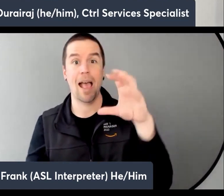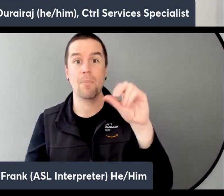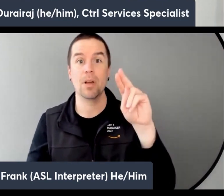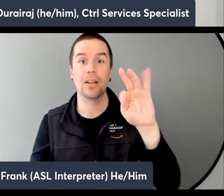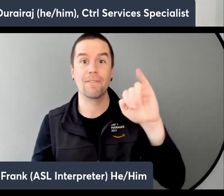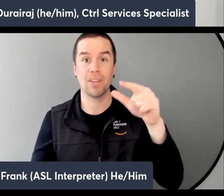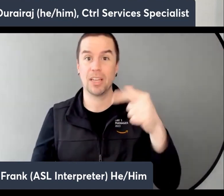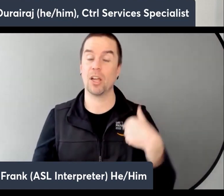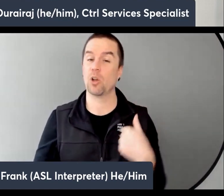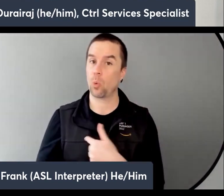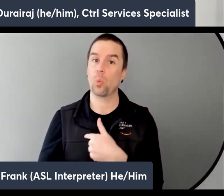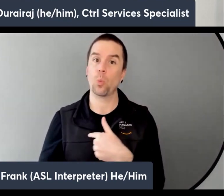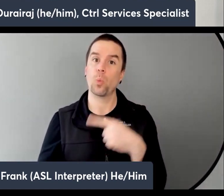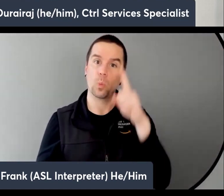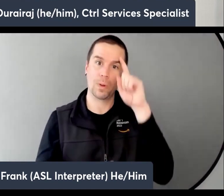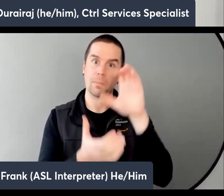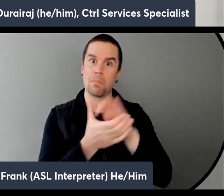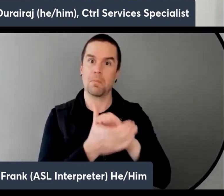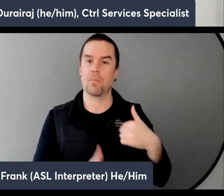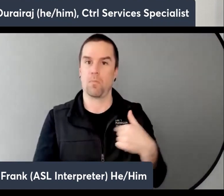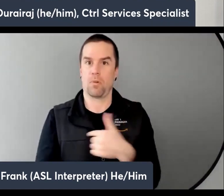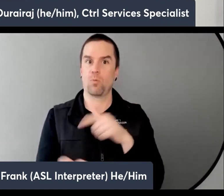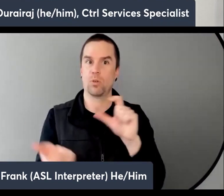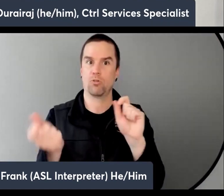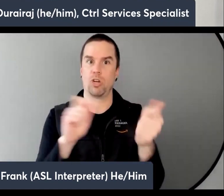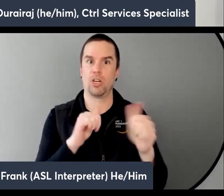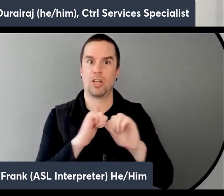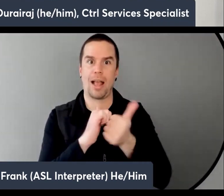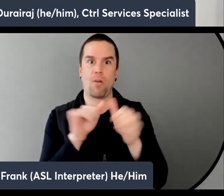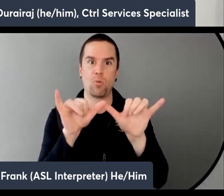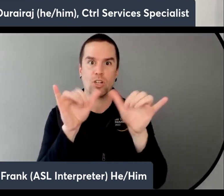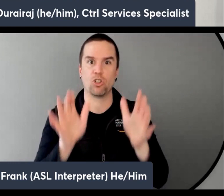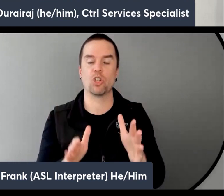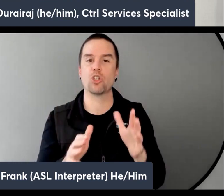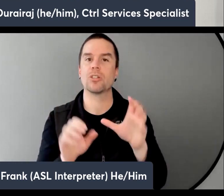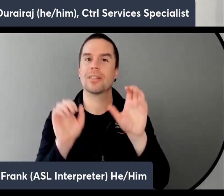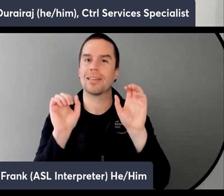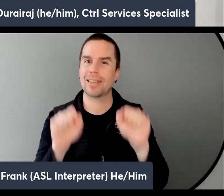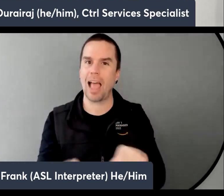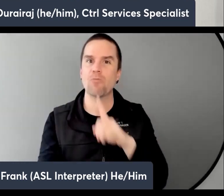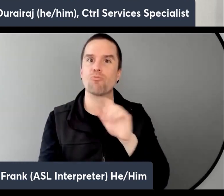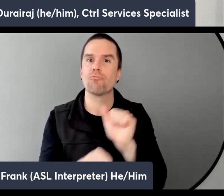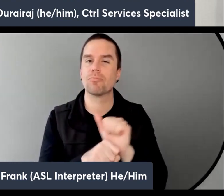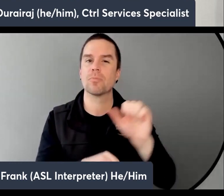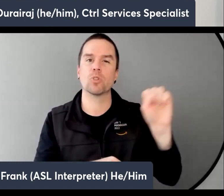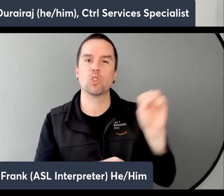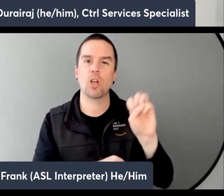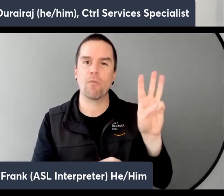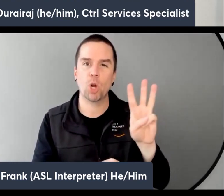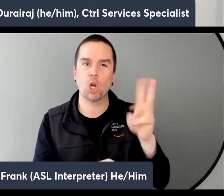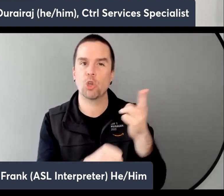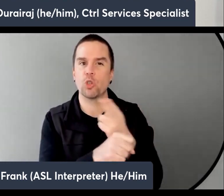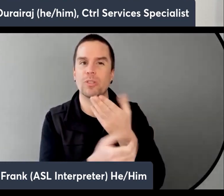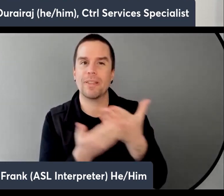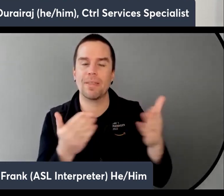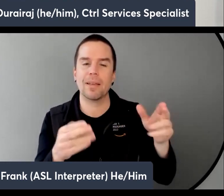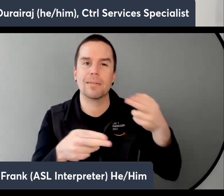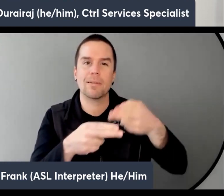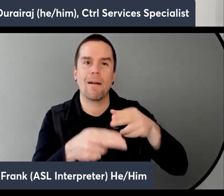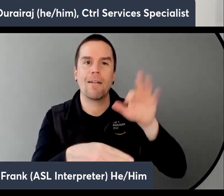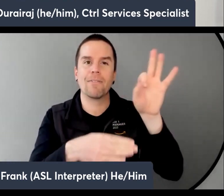that we are really changing the way that engineers can release software using something called feature flags and